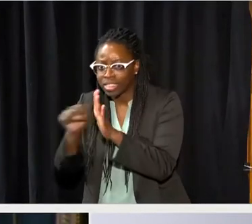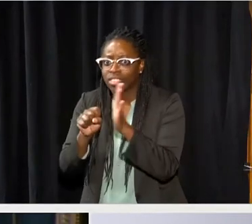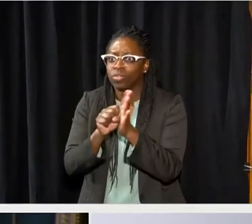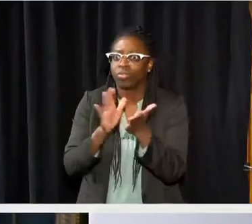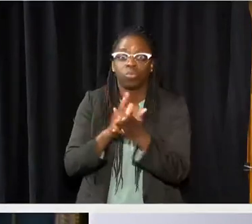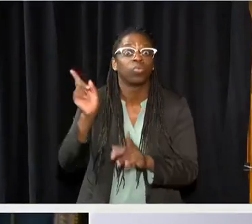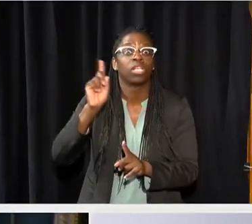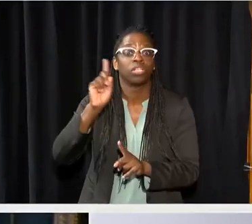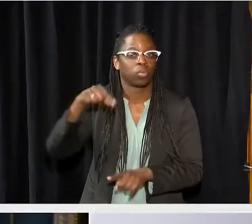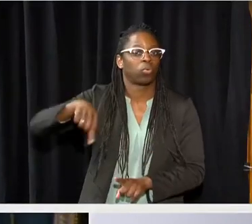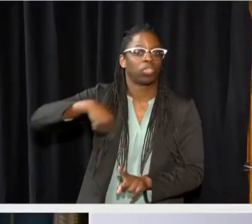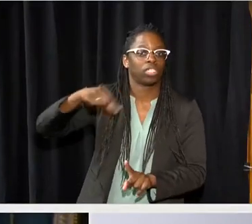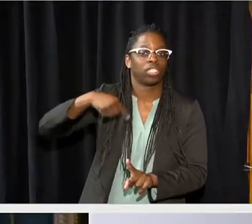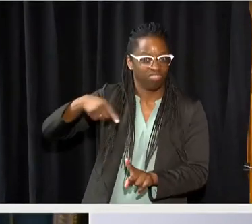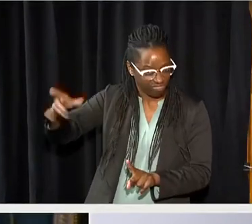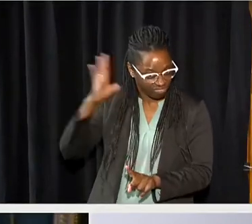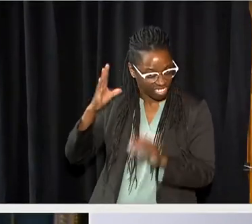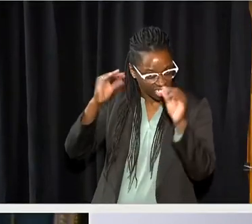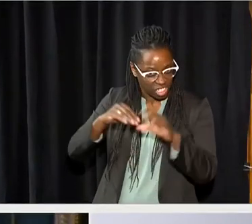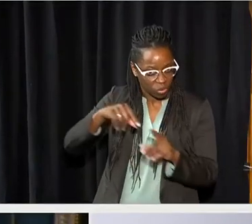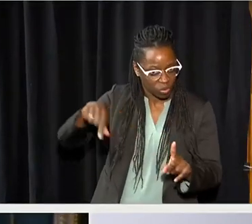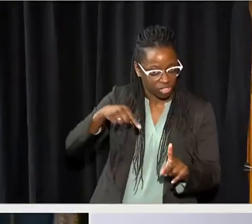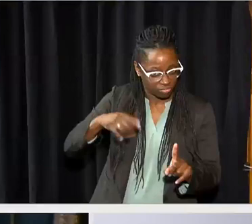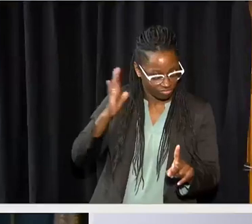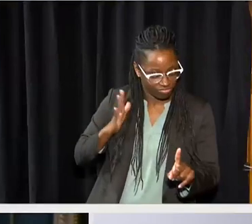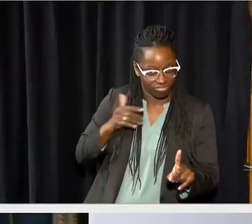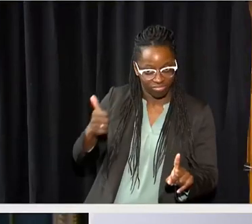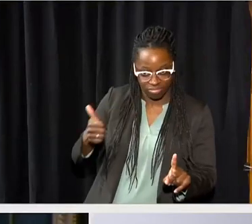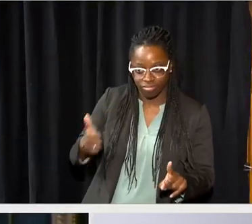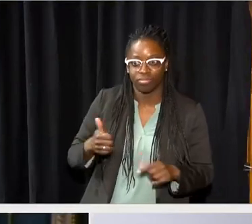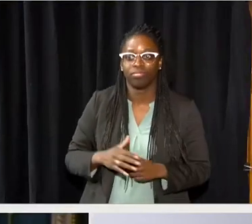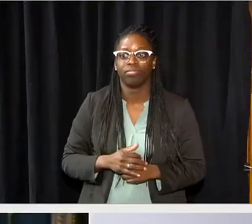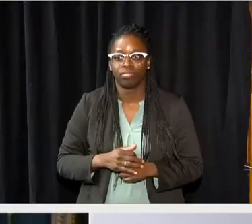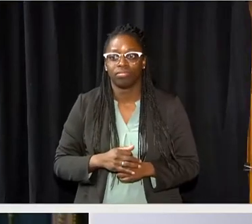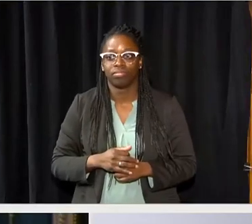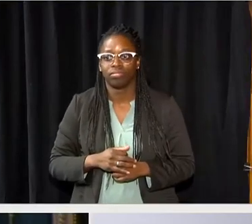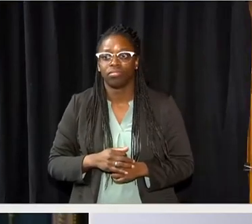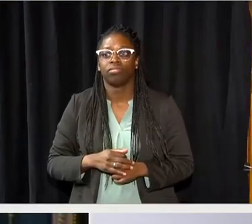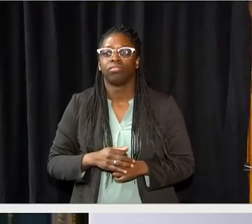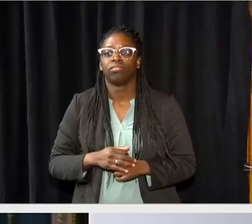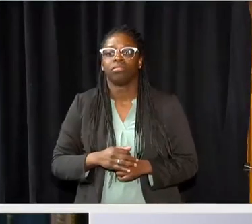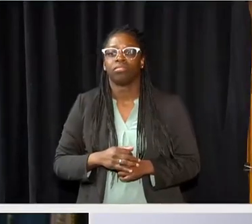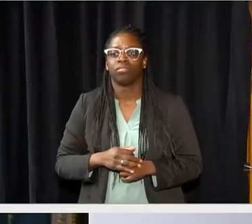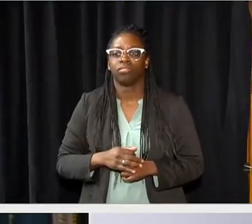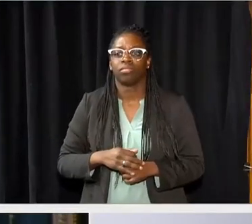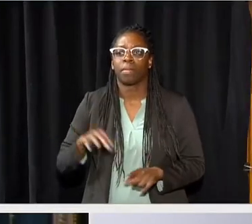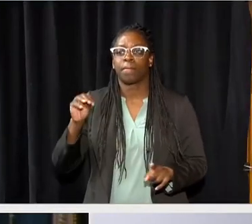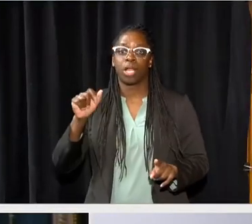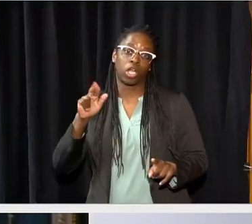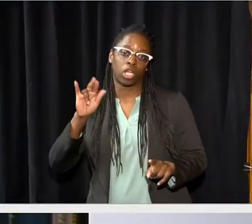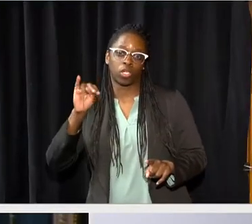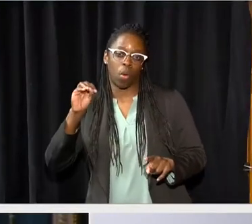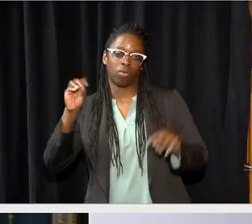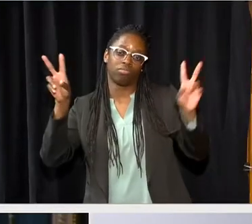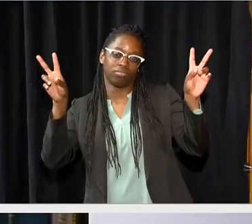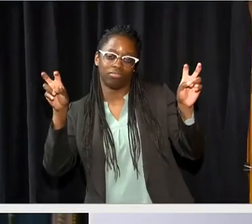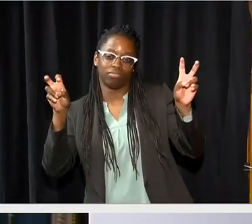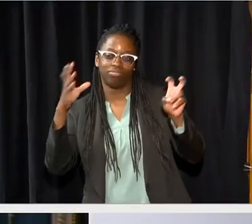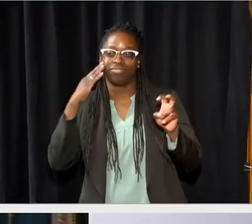School in Quincy, where he taught. And Mr. Mariano, as the kids still call